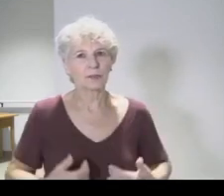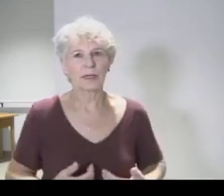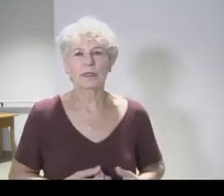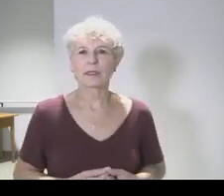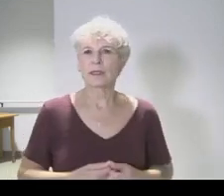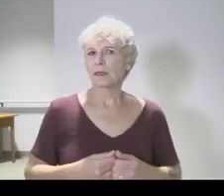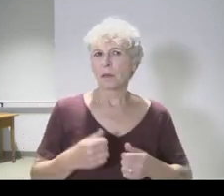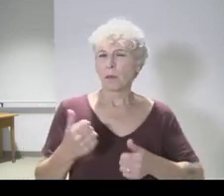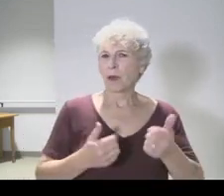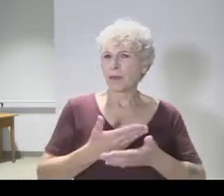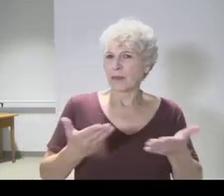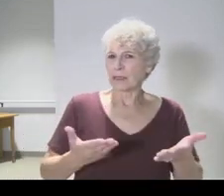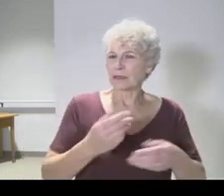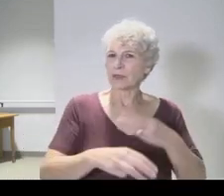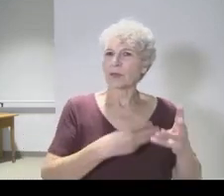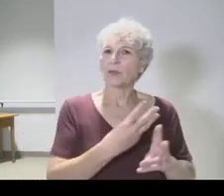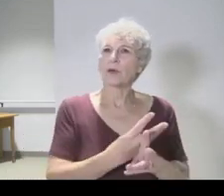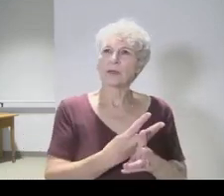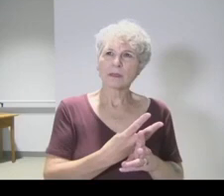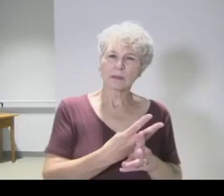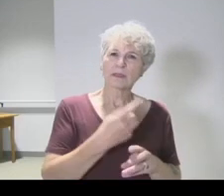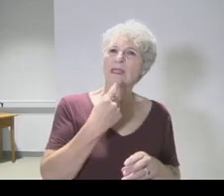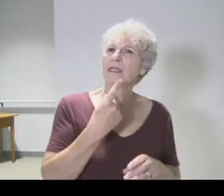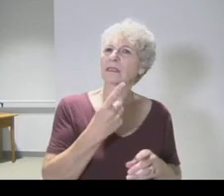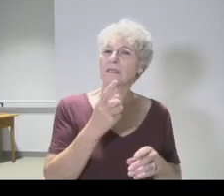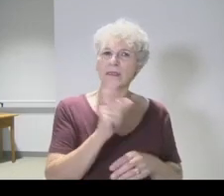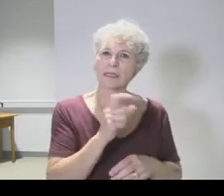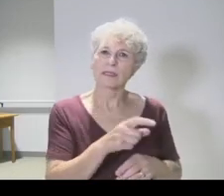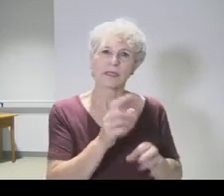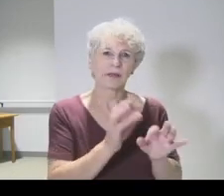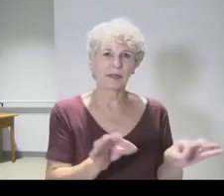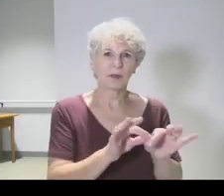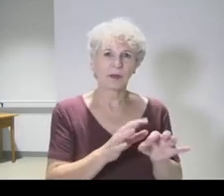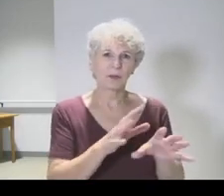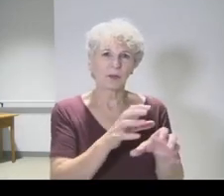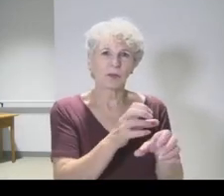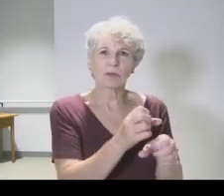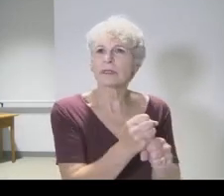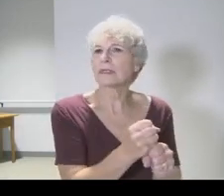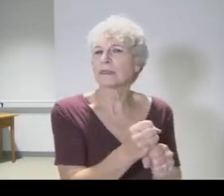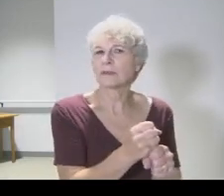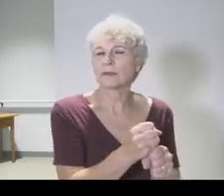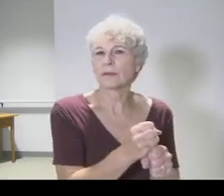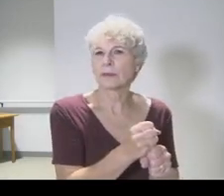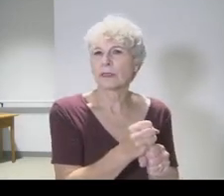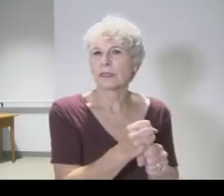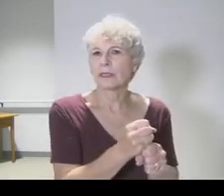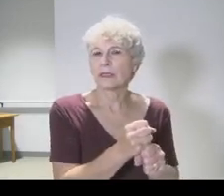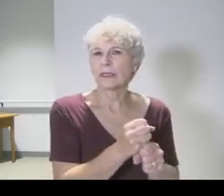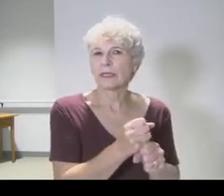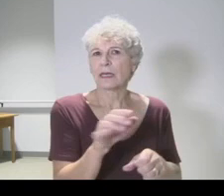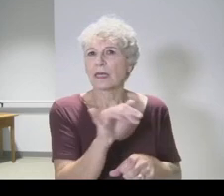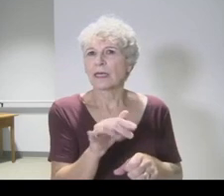What things that the world deems to be necessary and important are you clinging to just a little bit too tightly, like your hand is stuck